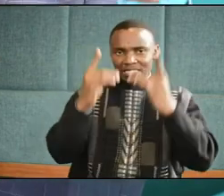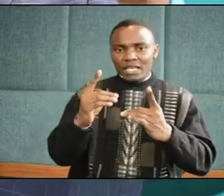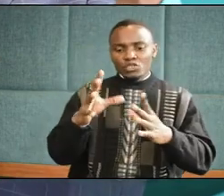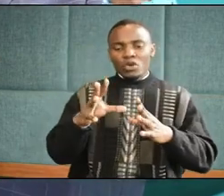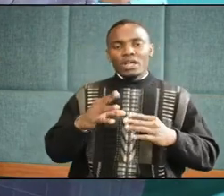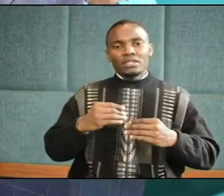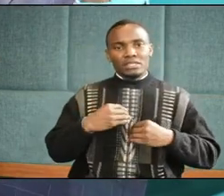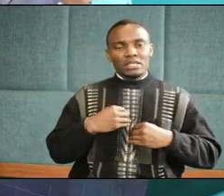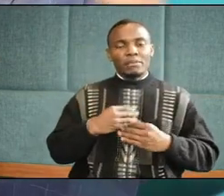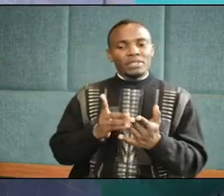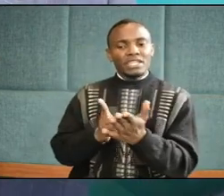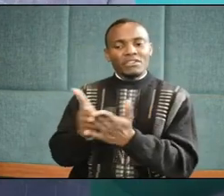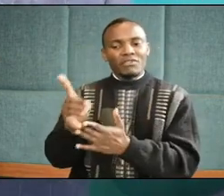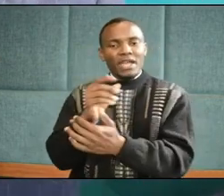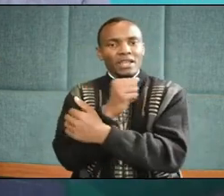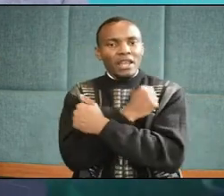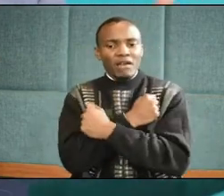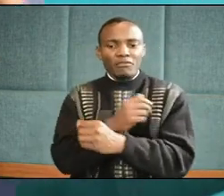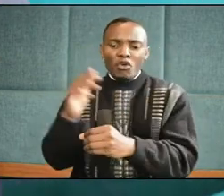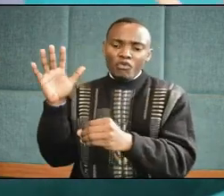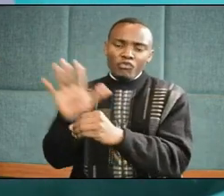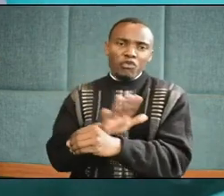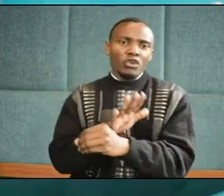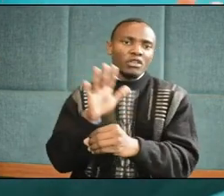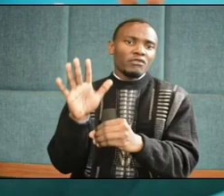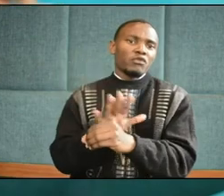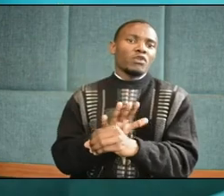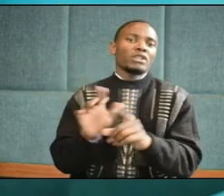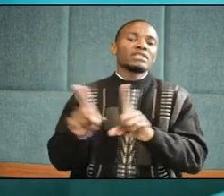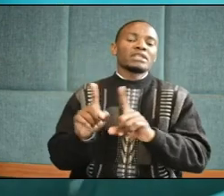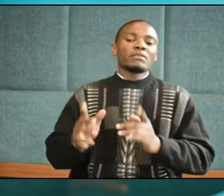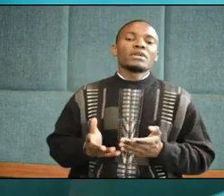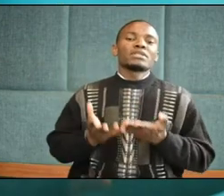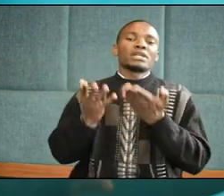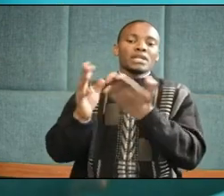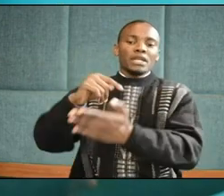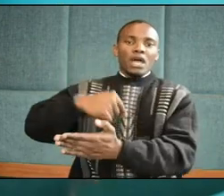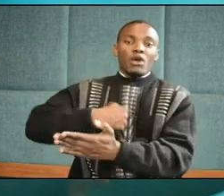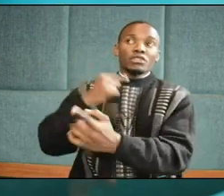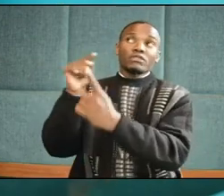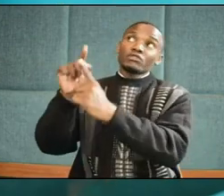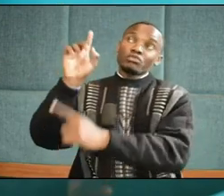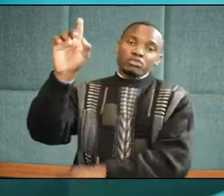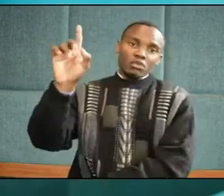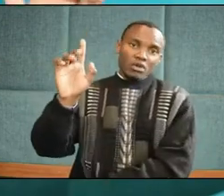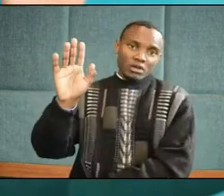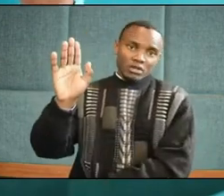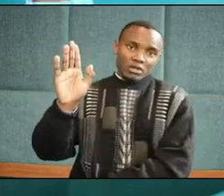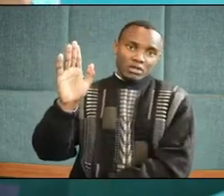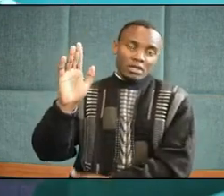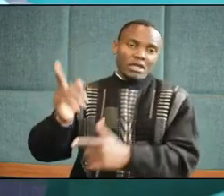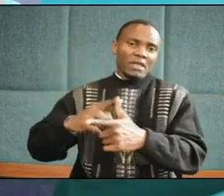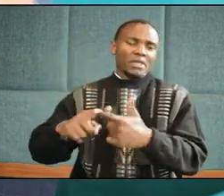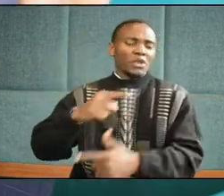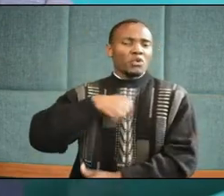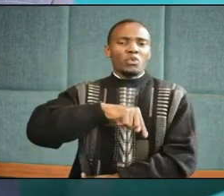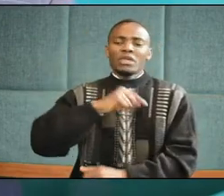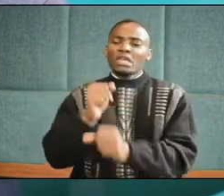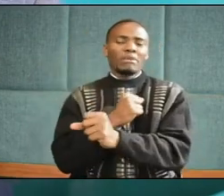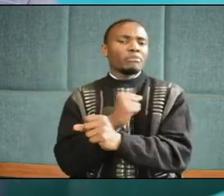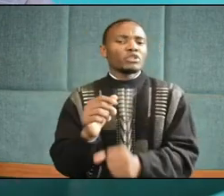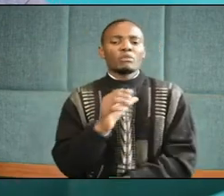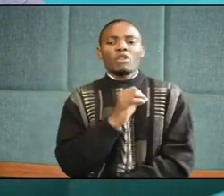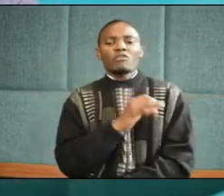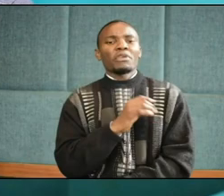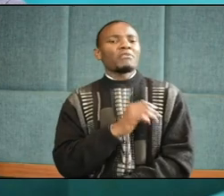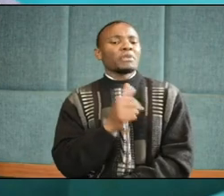the divine love fully and we surrender ourselves to God, we will not fear